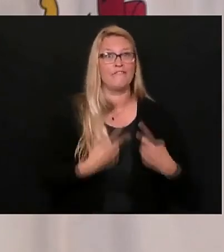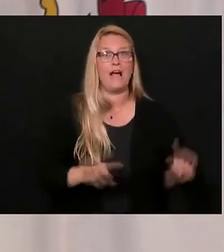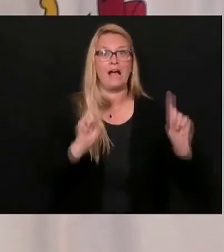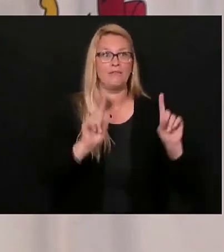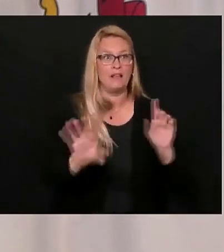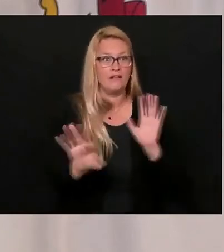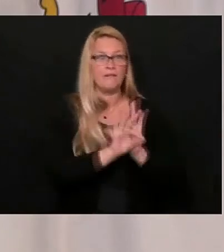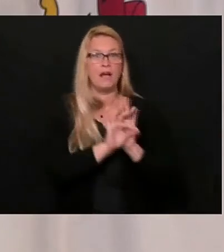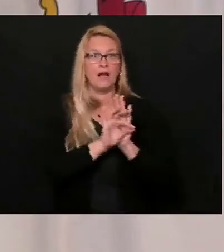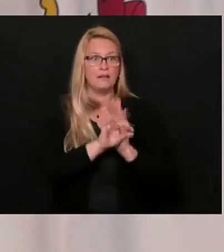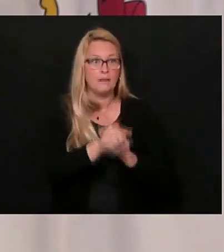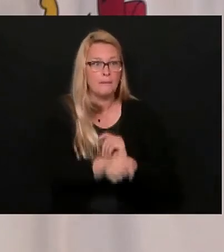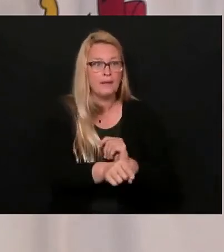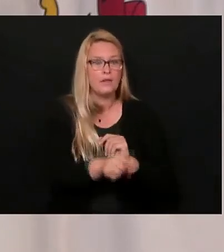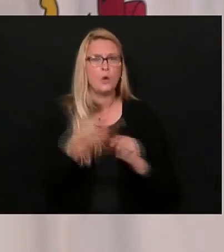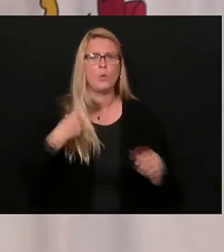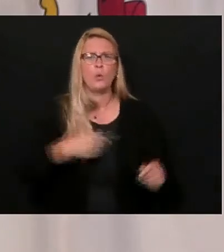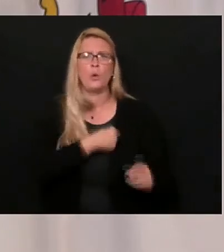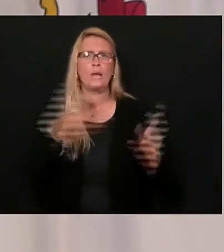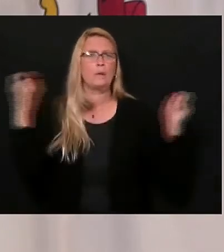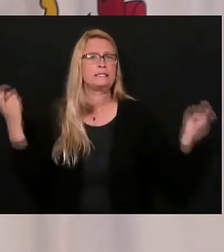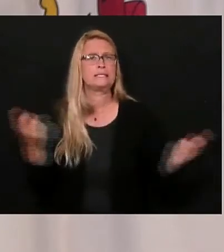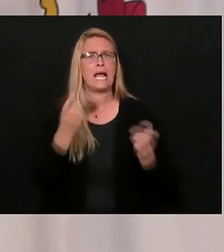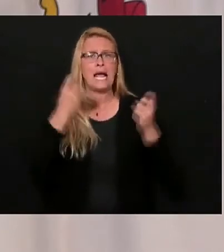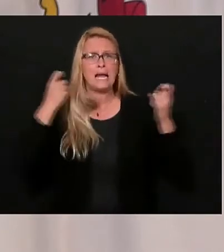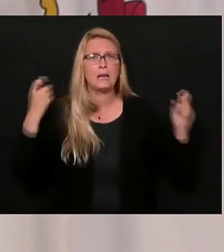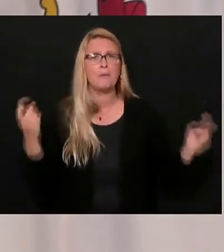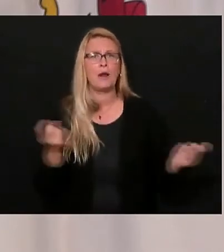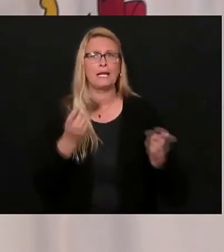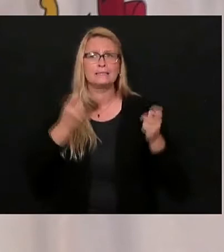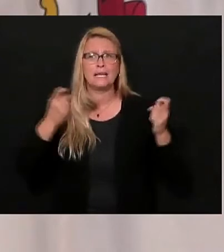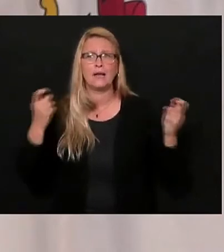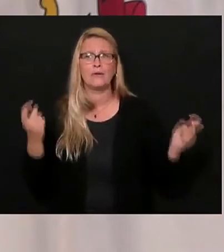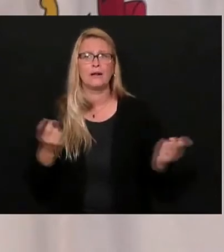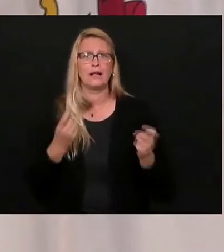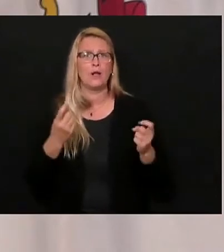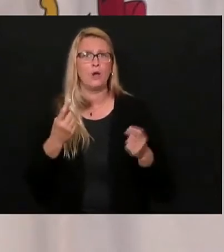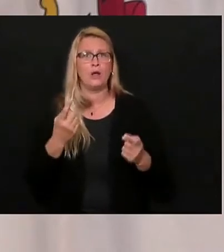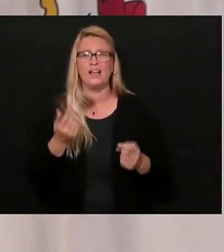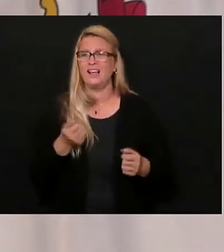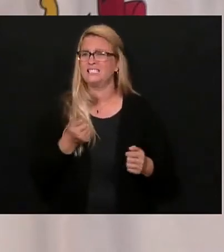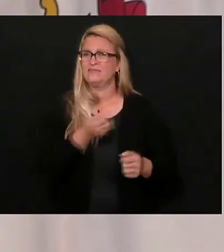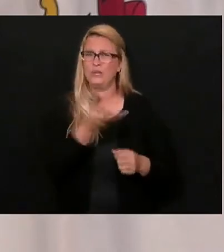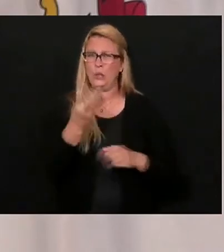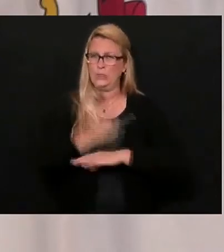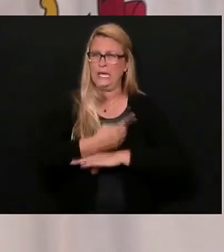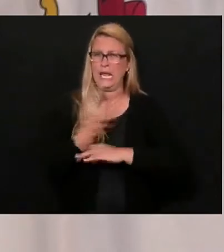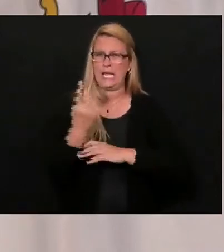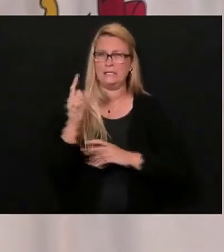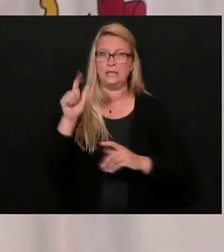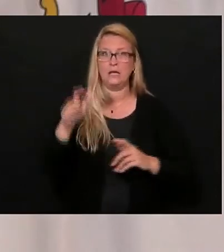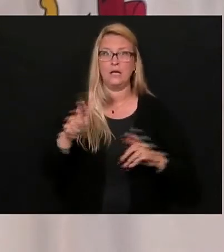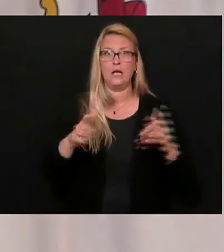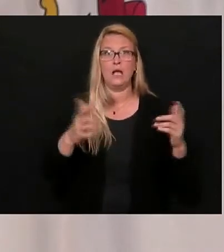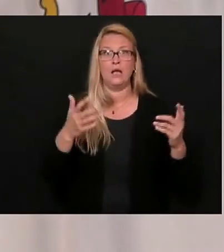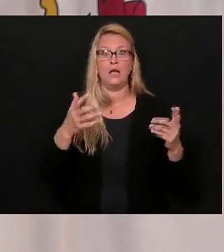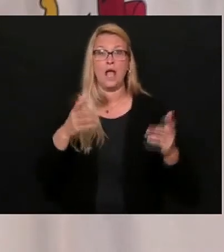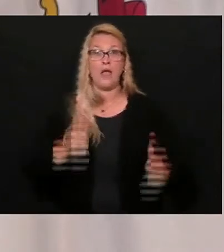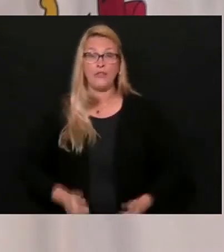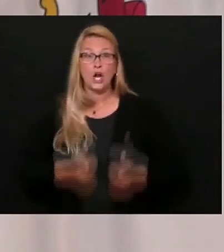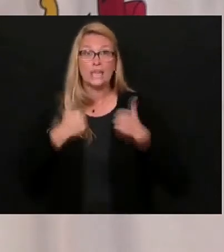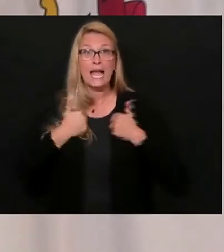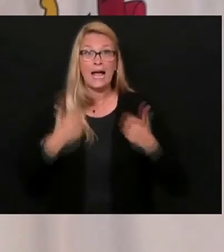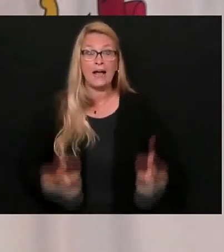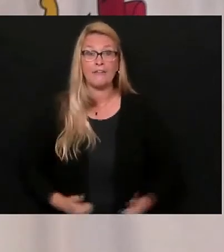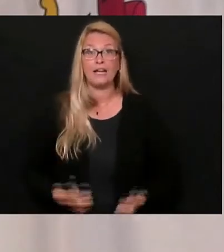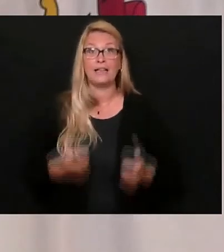was celebrating. Days went on before we found them. And then everybody was screaming, they're alive, they're